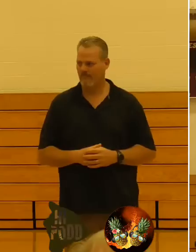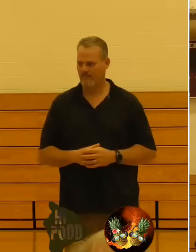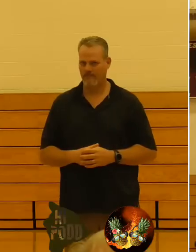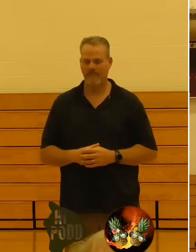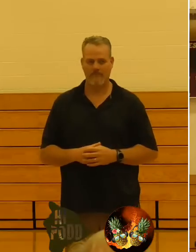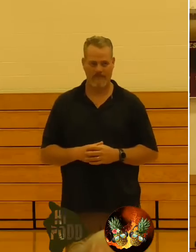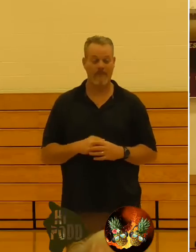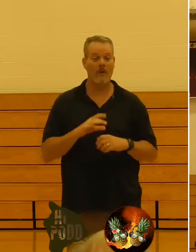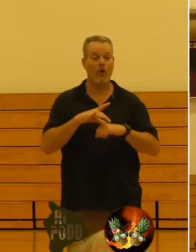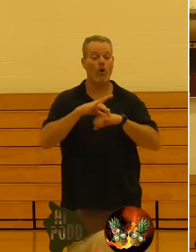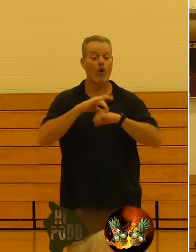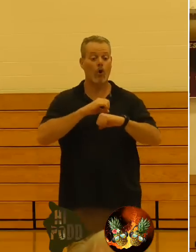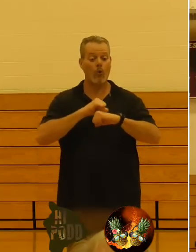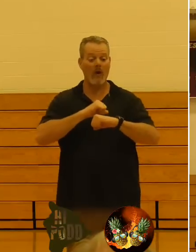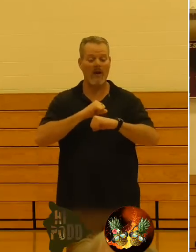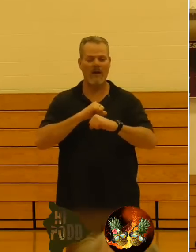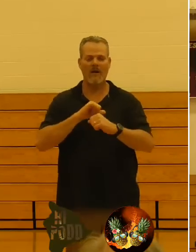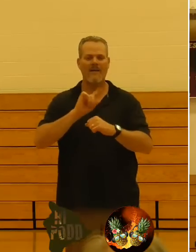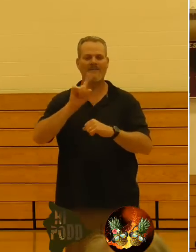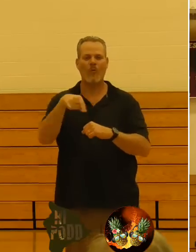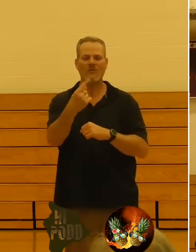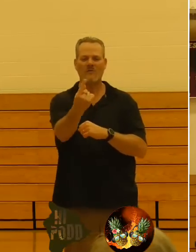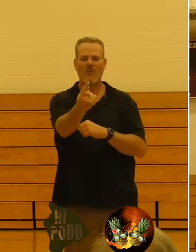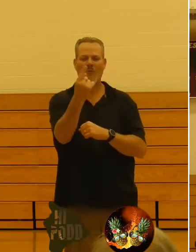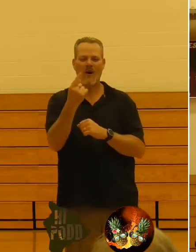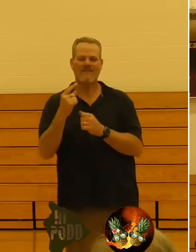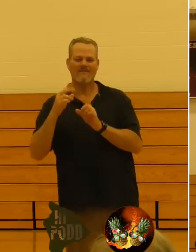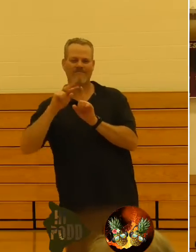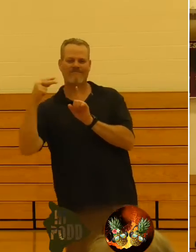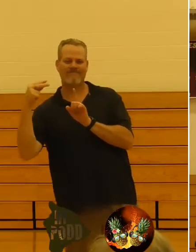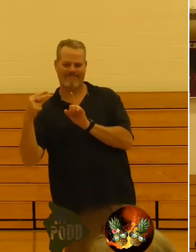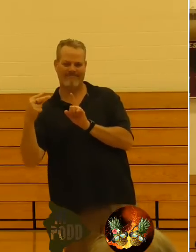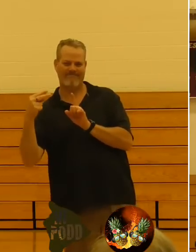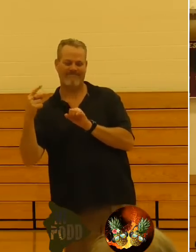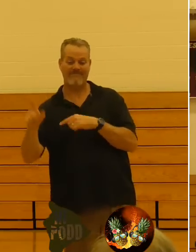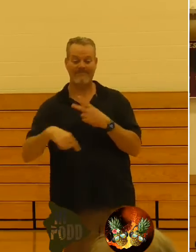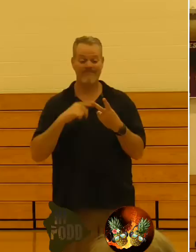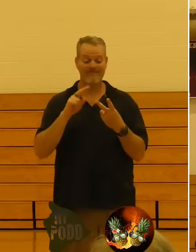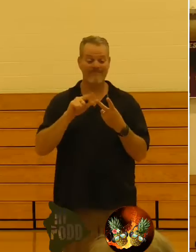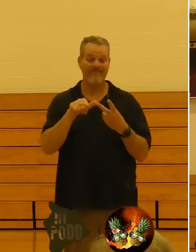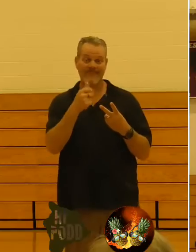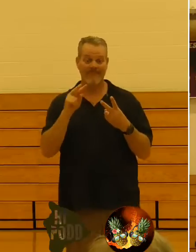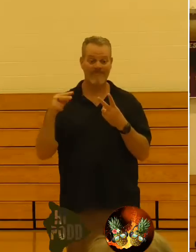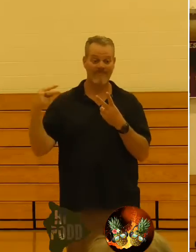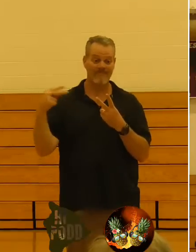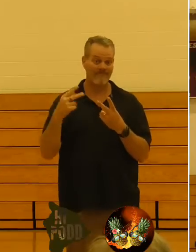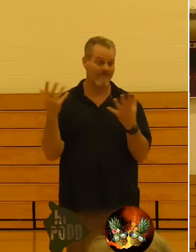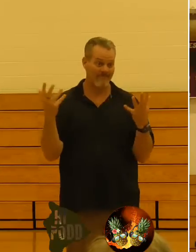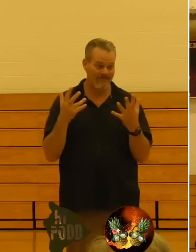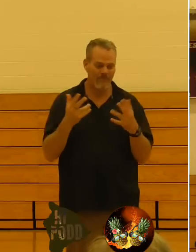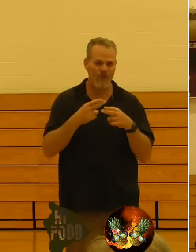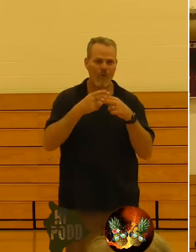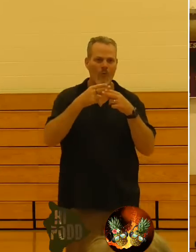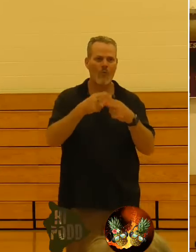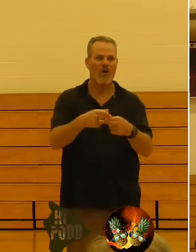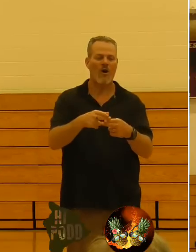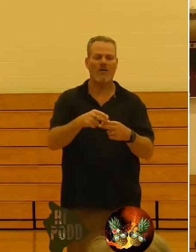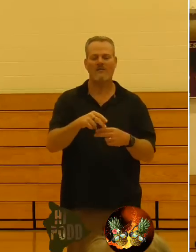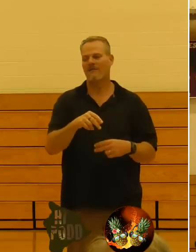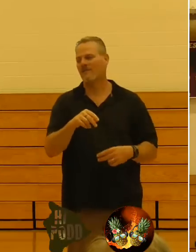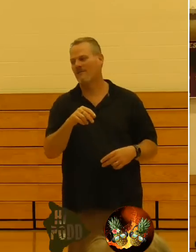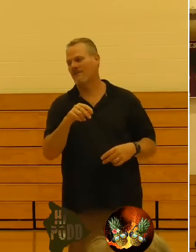earthquakes only tell us one part of the story. The other part of the story that we rely heavily on is what we call